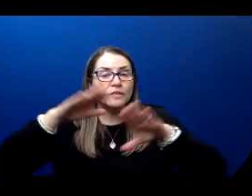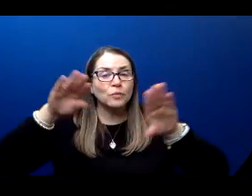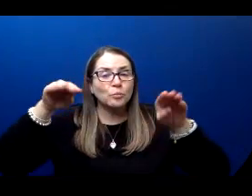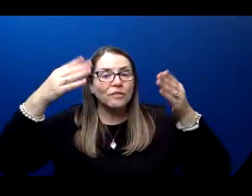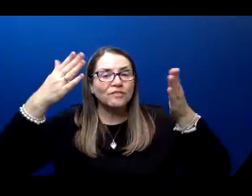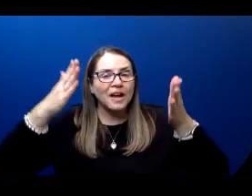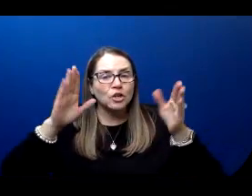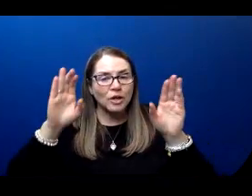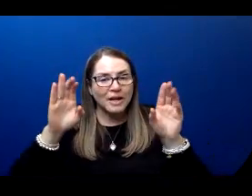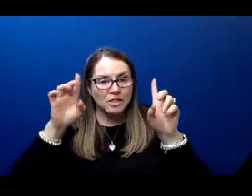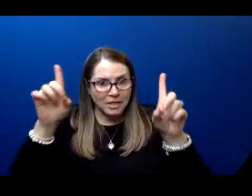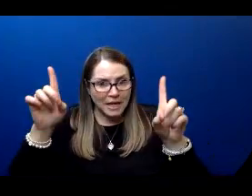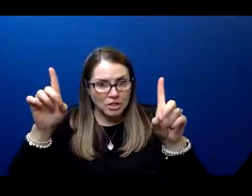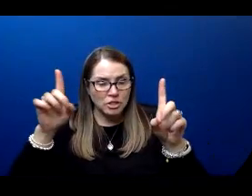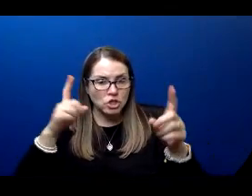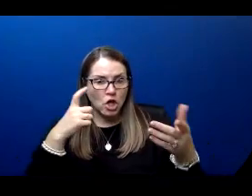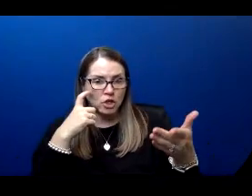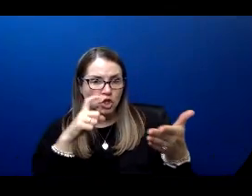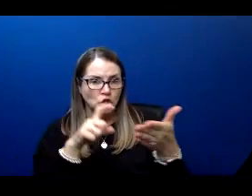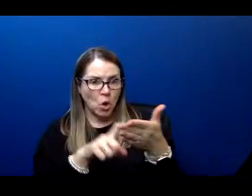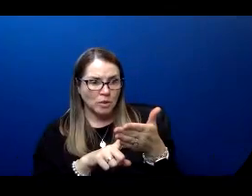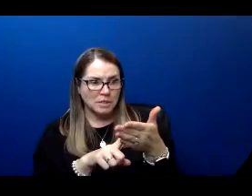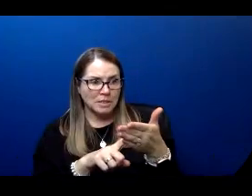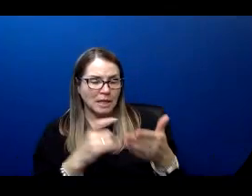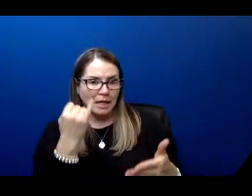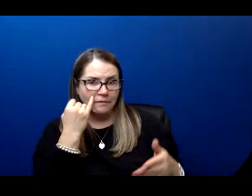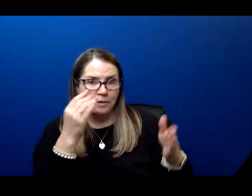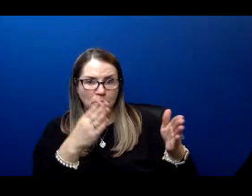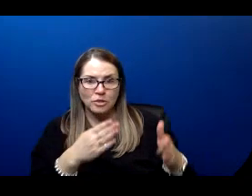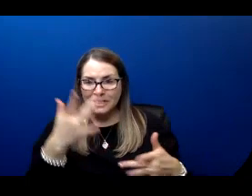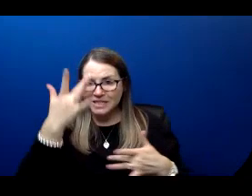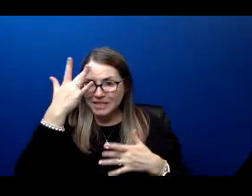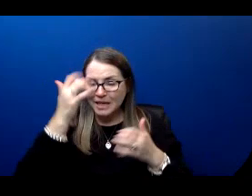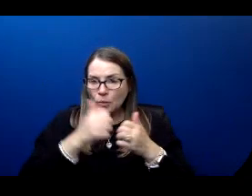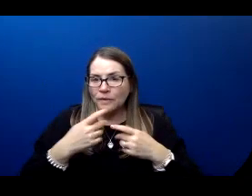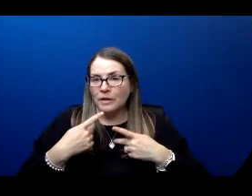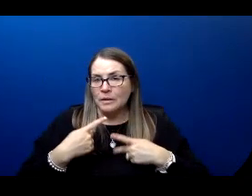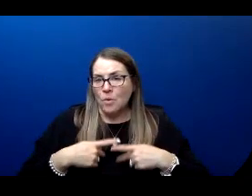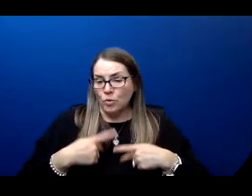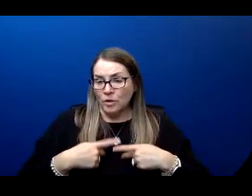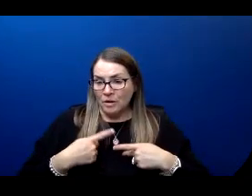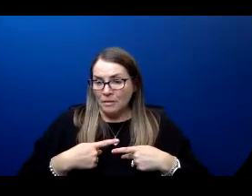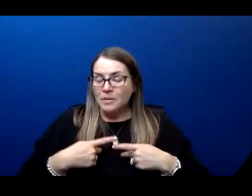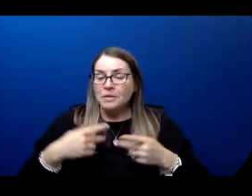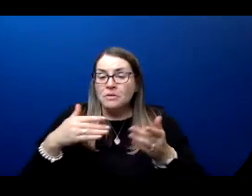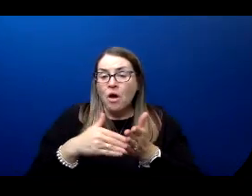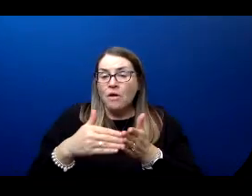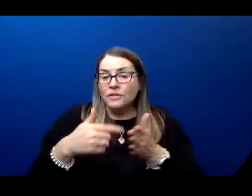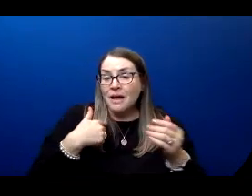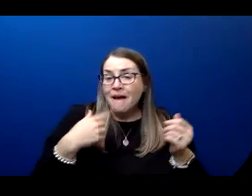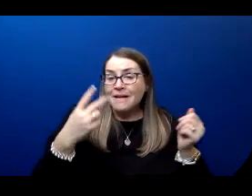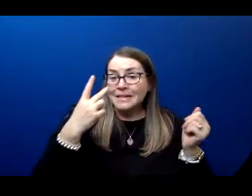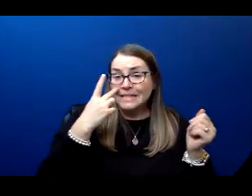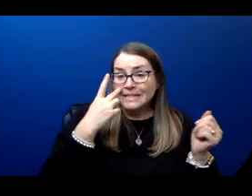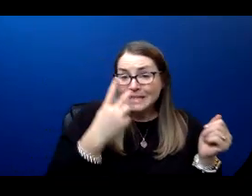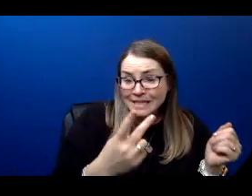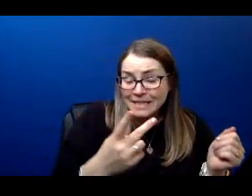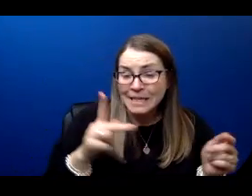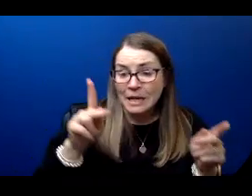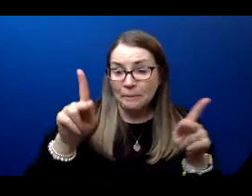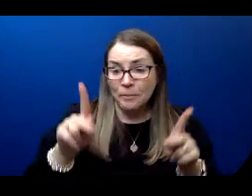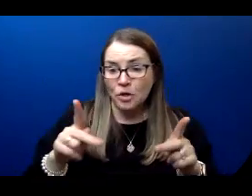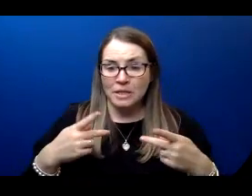education on the signs and symptoms of pneumonia, because many times I see patients that have actually had pneumonia but were told